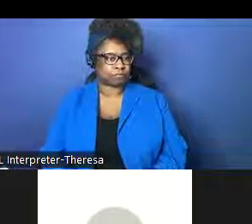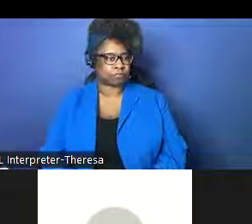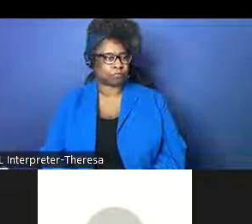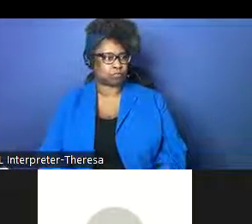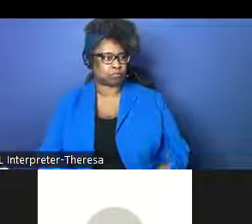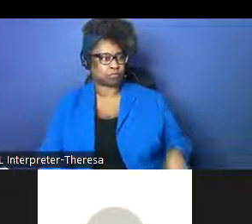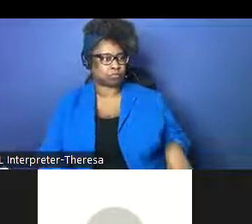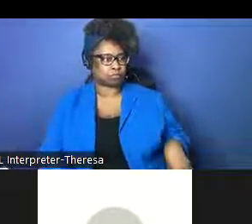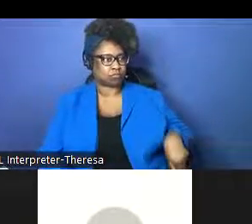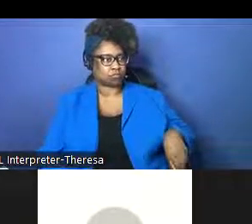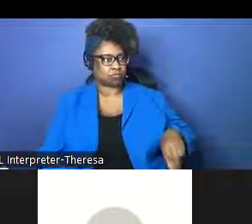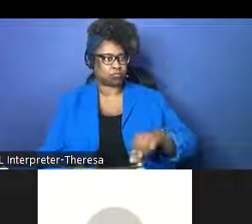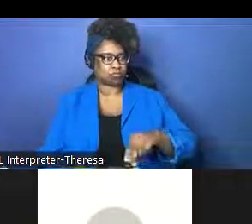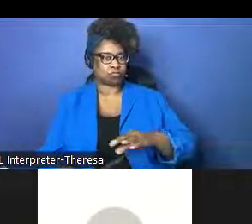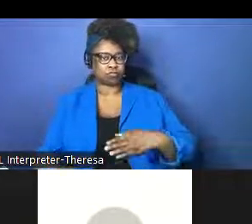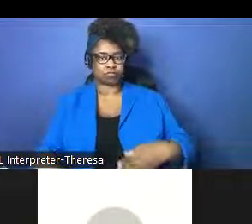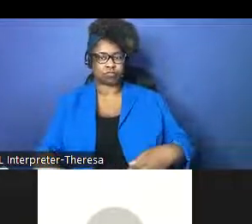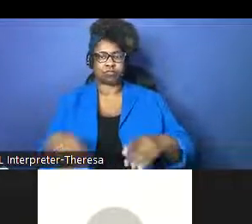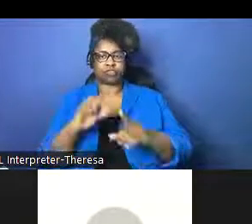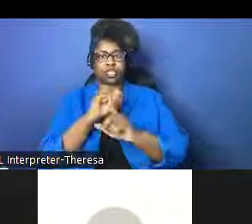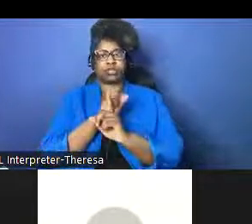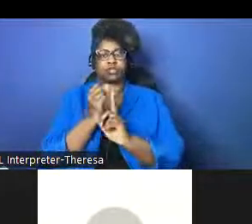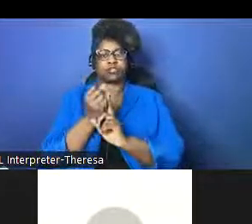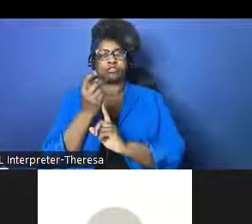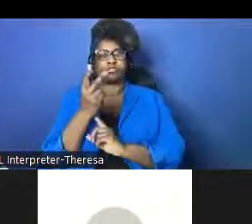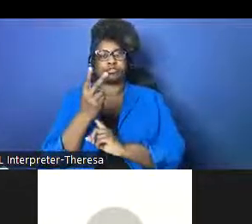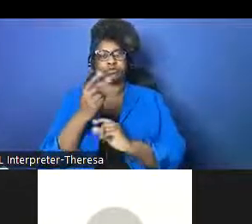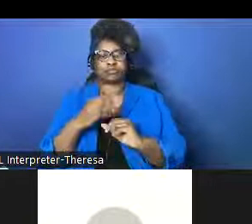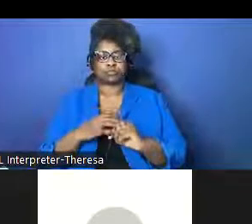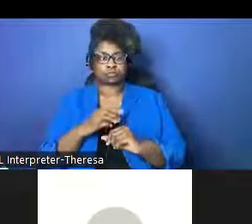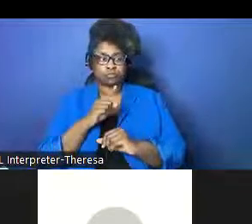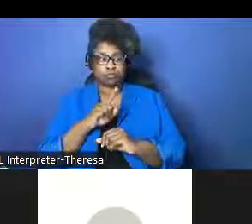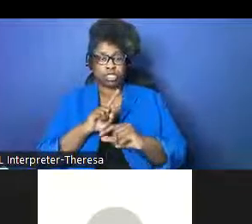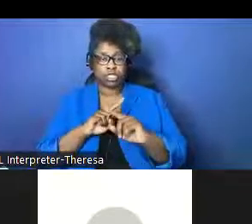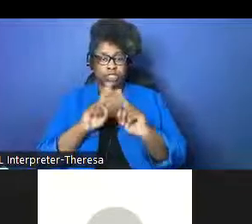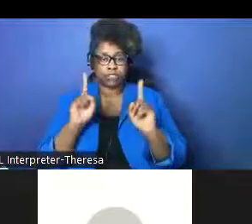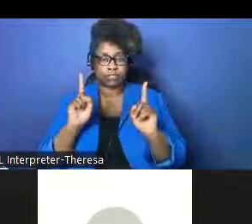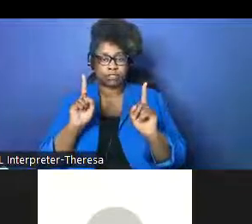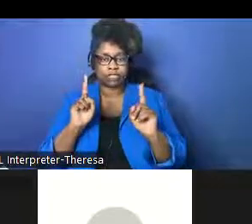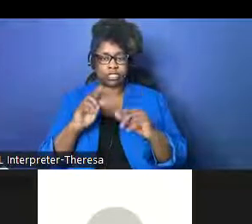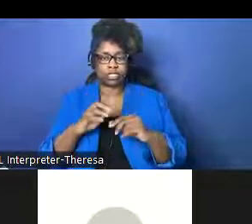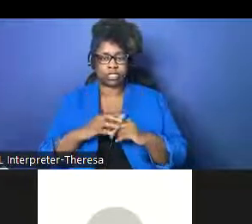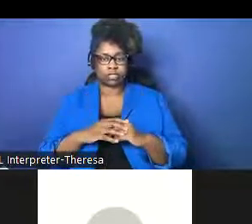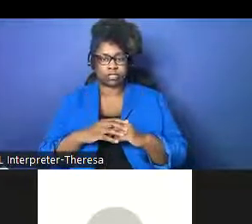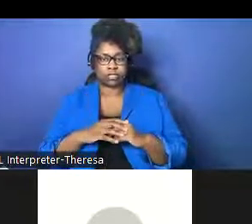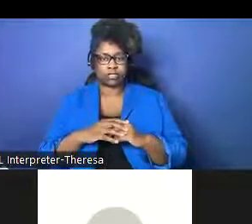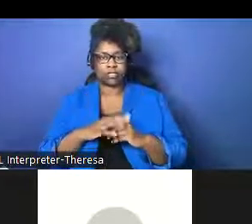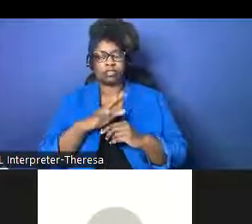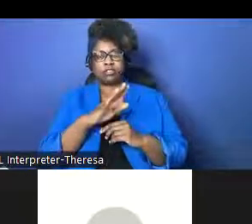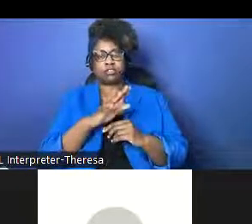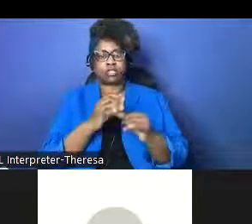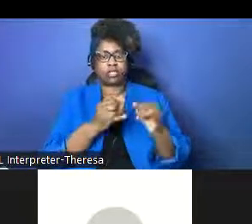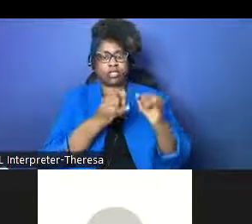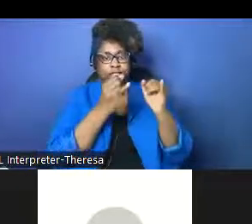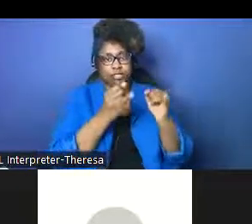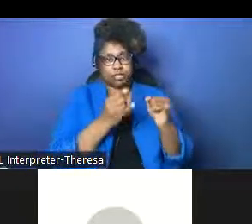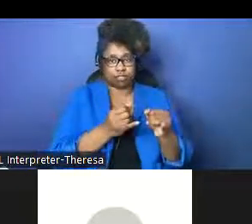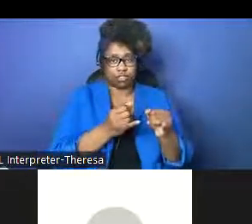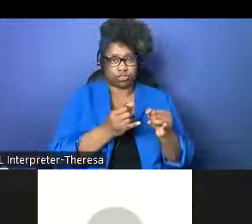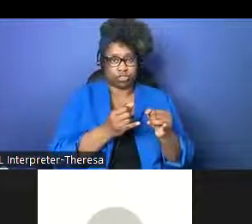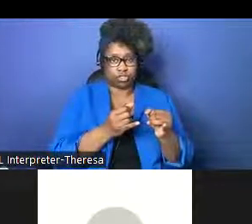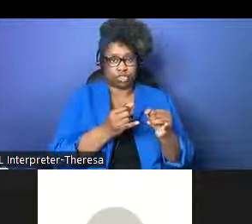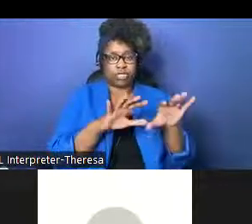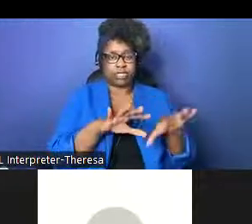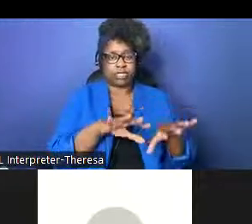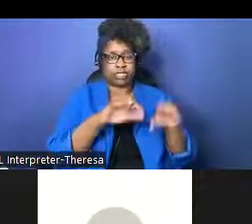So for scenario 2, the main difference here is to see a change from the individual taking